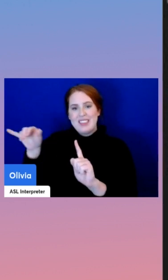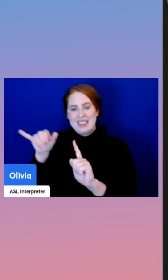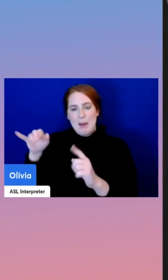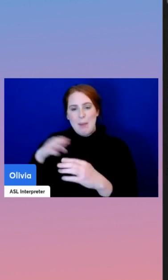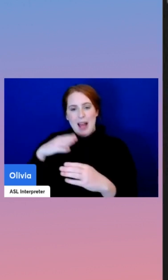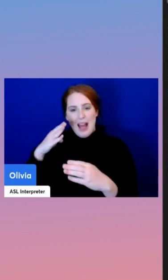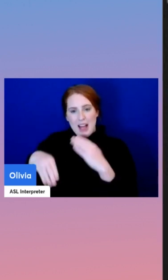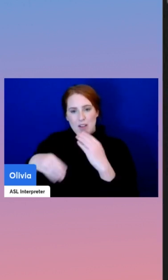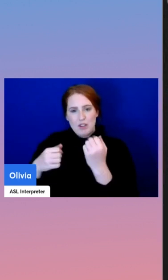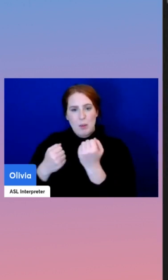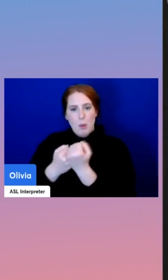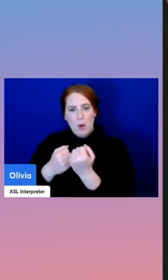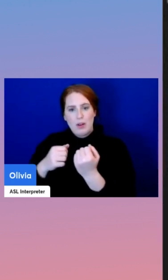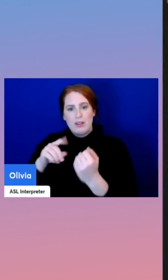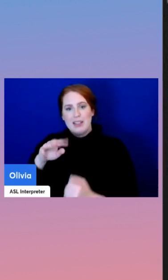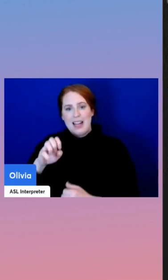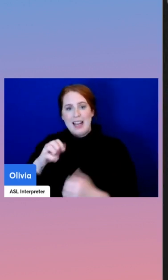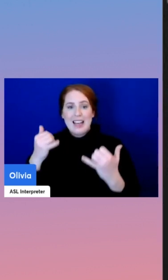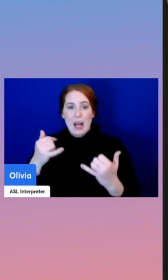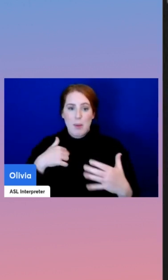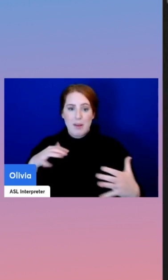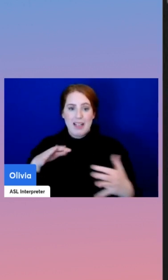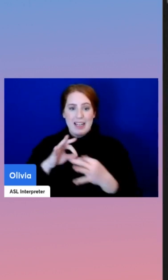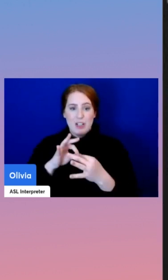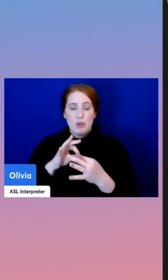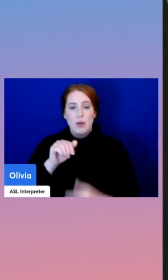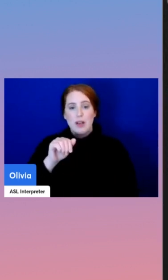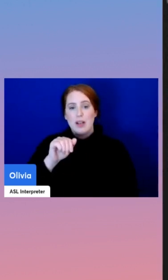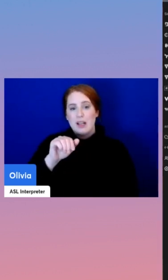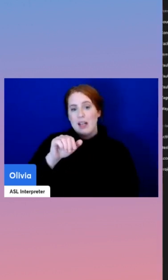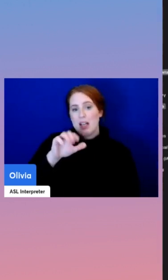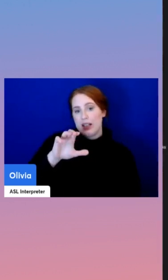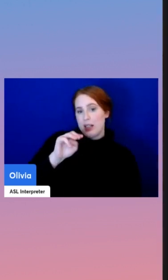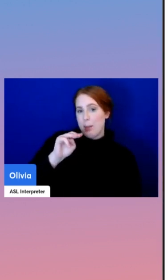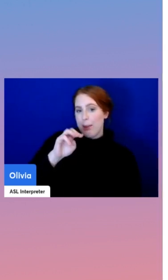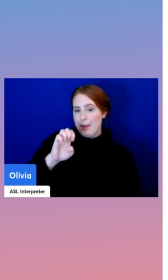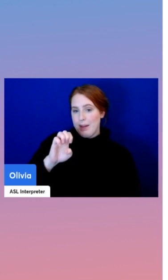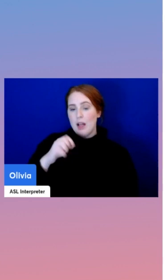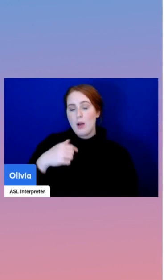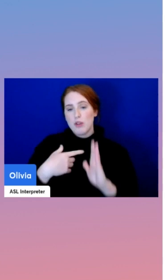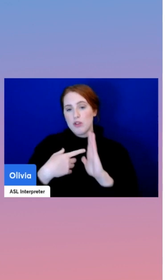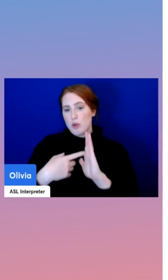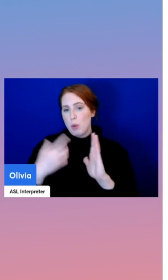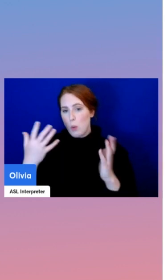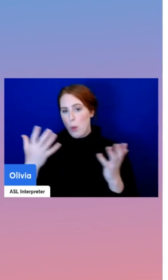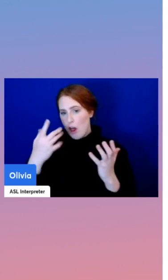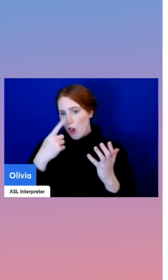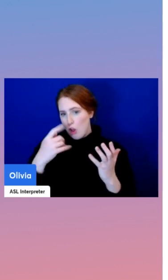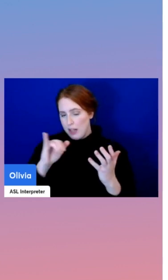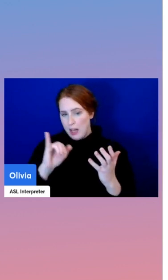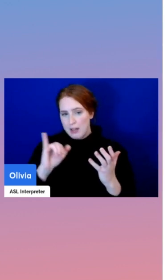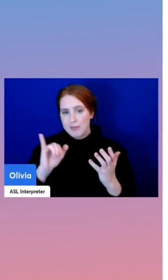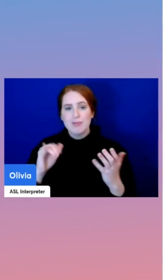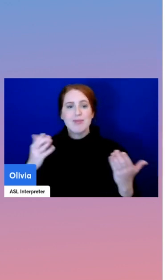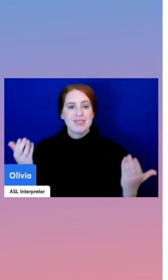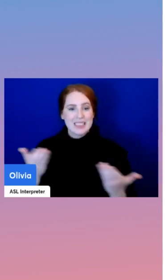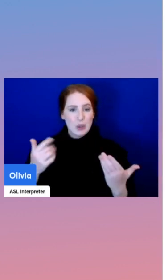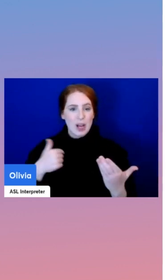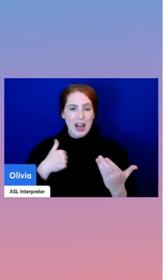that I'm connected to HCP, let me show you how the Packer registry looks like. So here I have a bunch